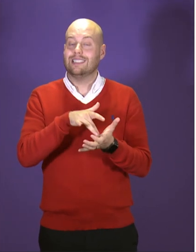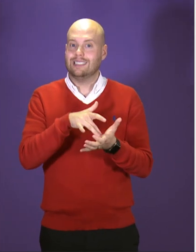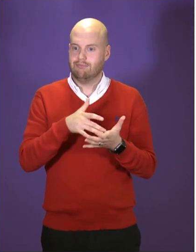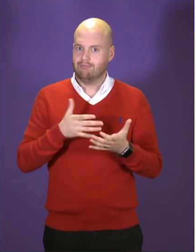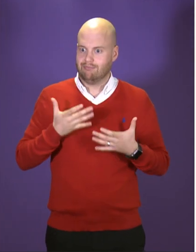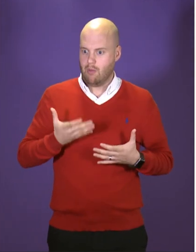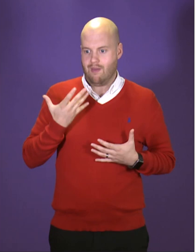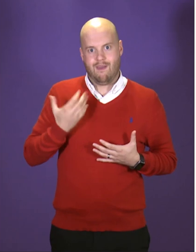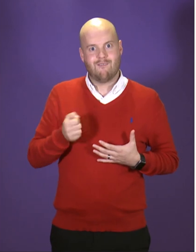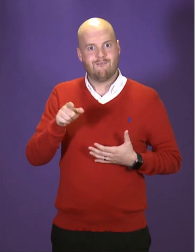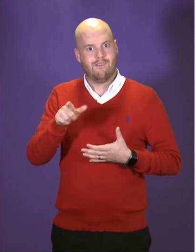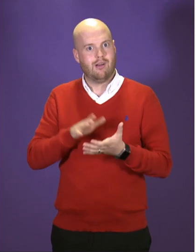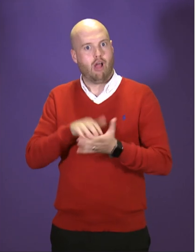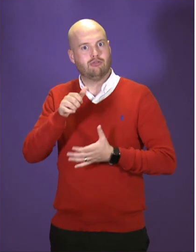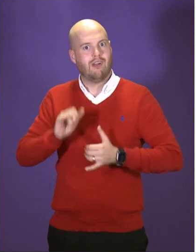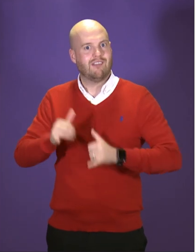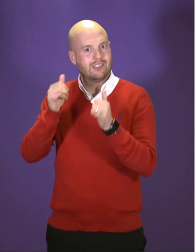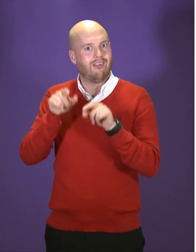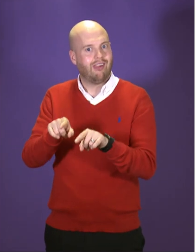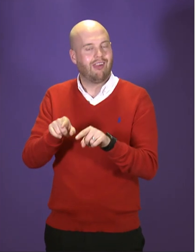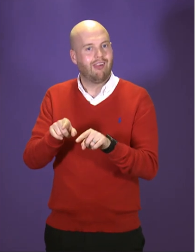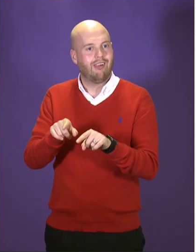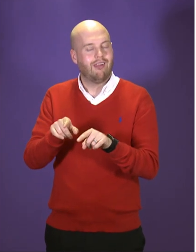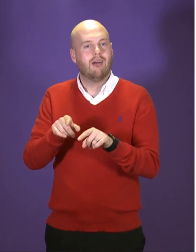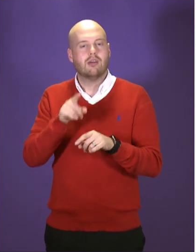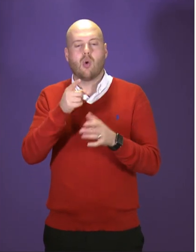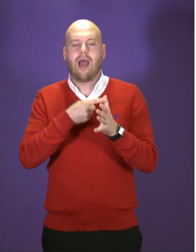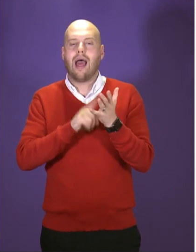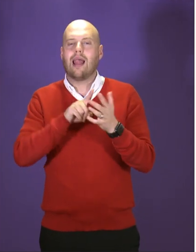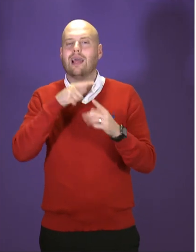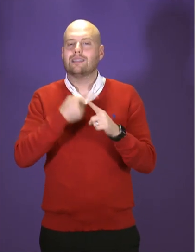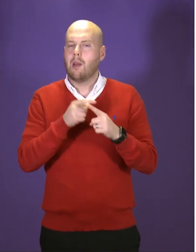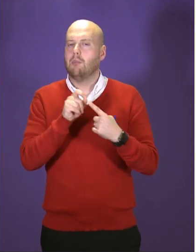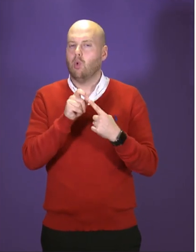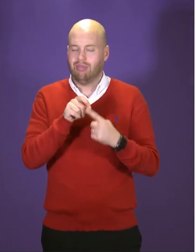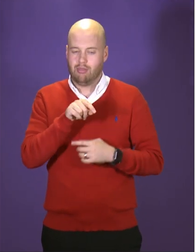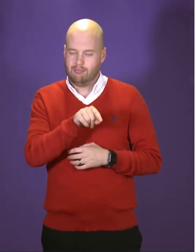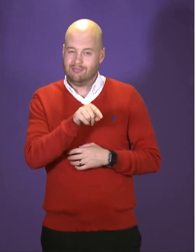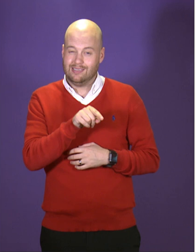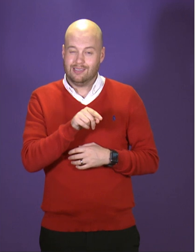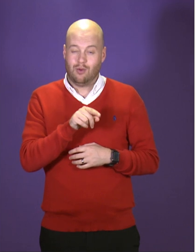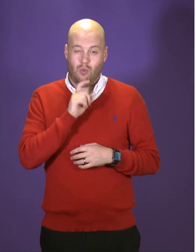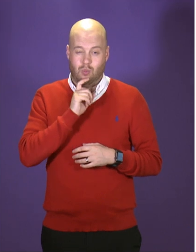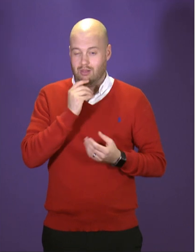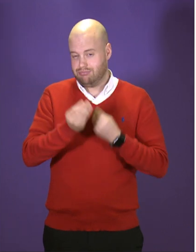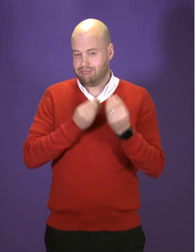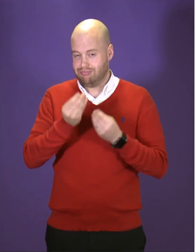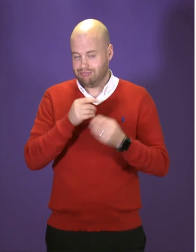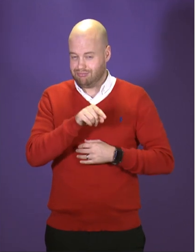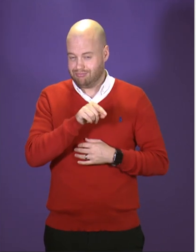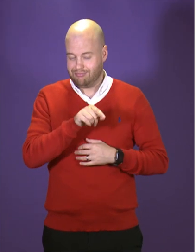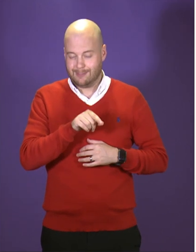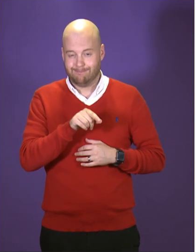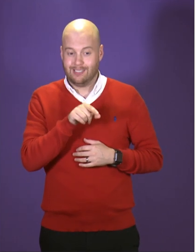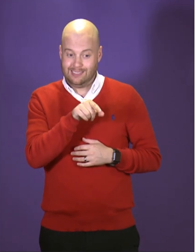at The Shed, set up that festival. You'll hear some commonalities between what I talk about in Manchester and what's going on in The Shed. And